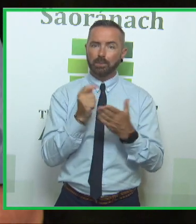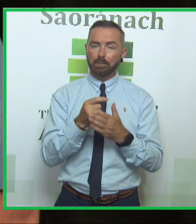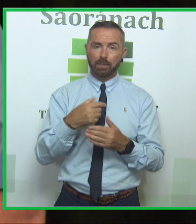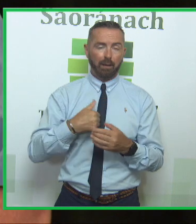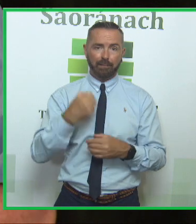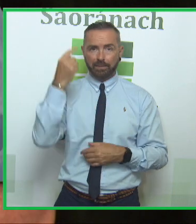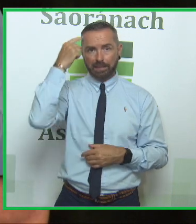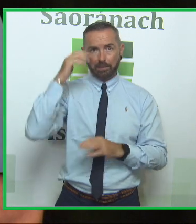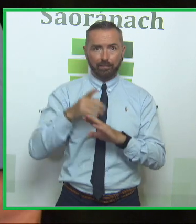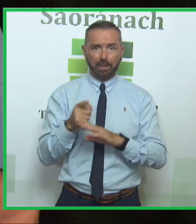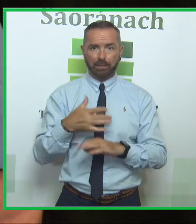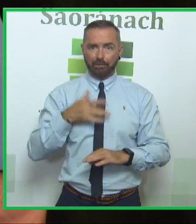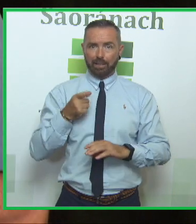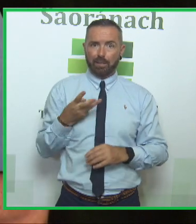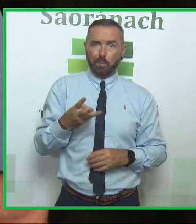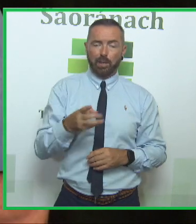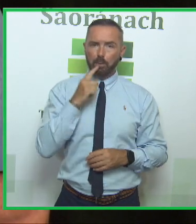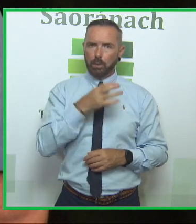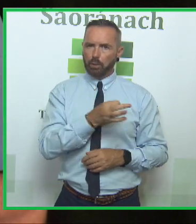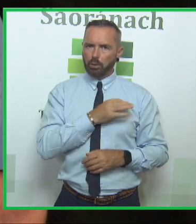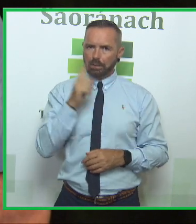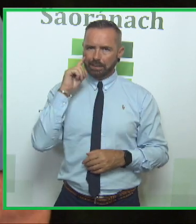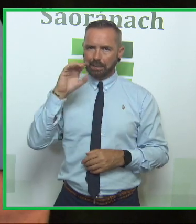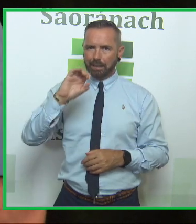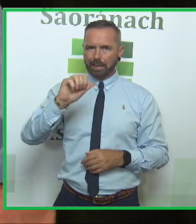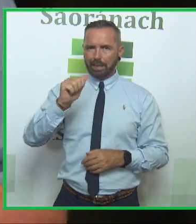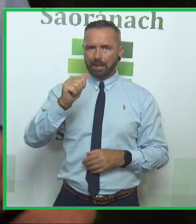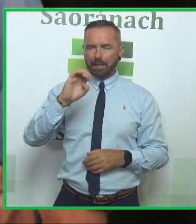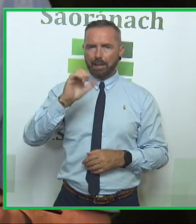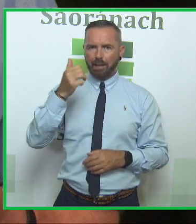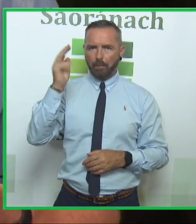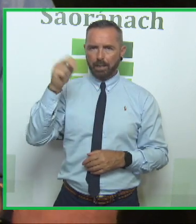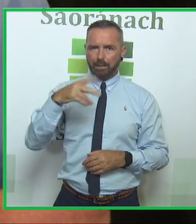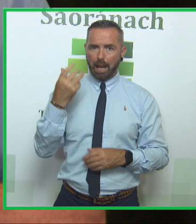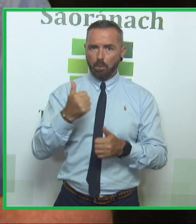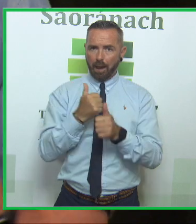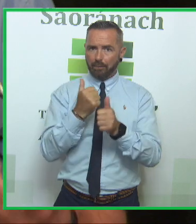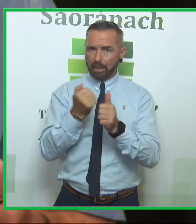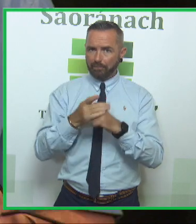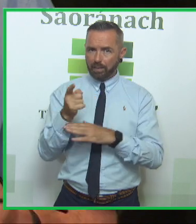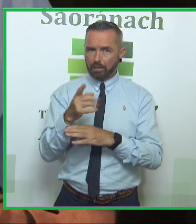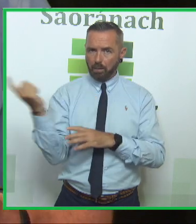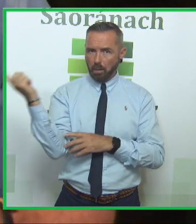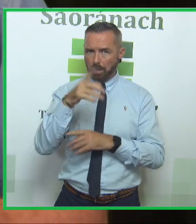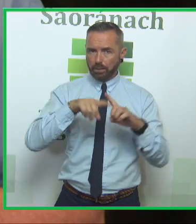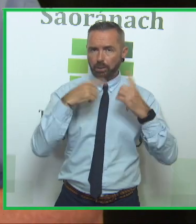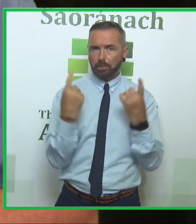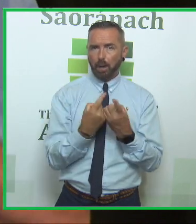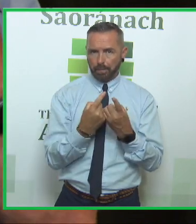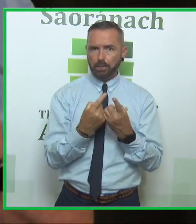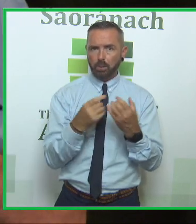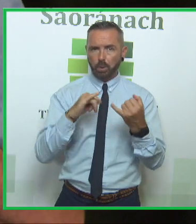anyway. And it's great to hear Eamon sort of advocating now that in some ways we go back to that. We go back to the department, this being